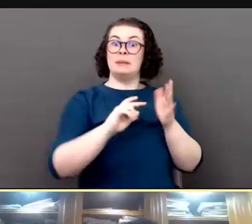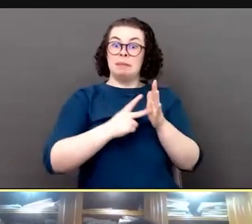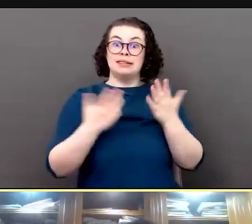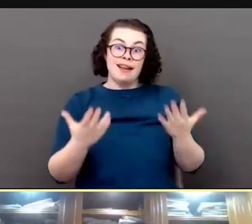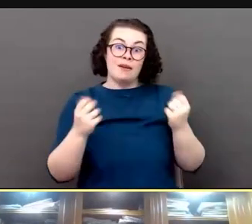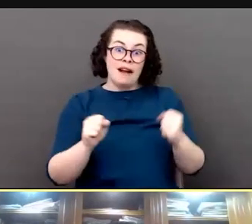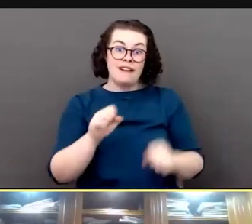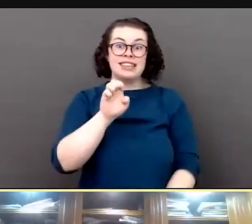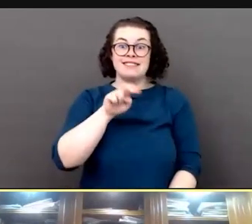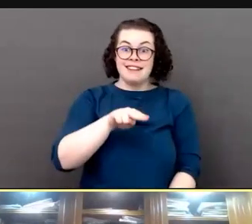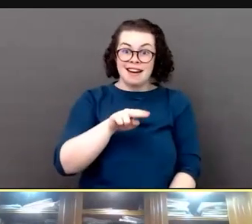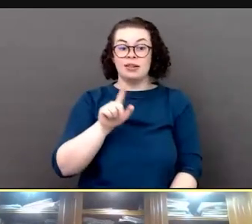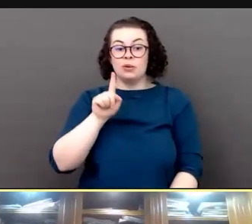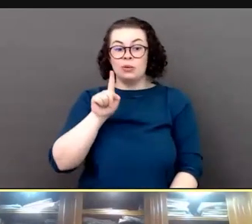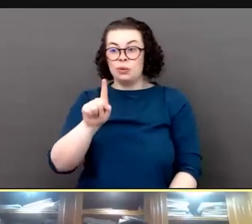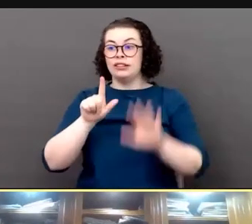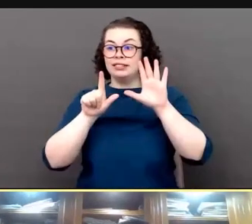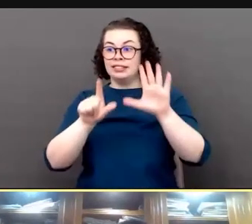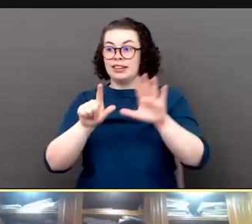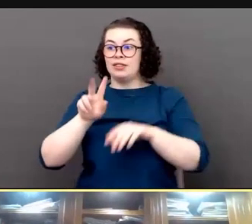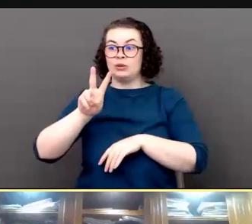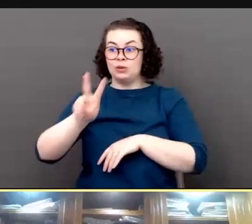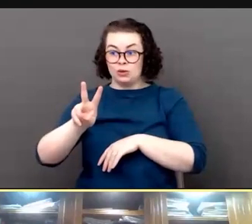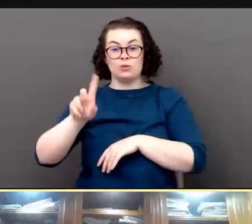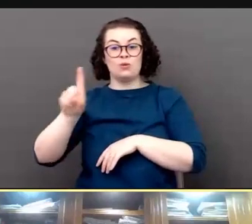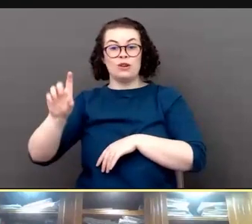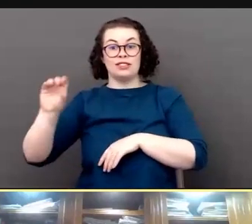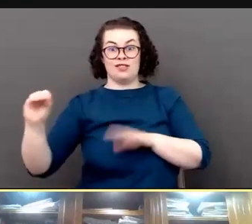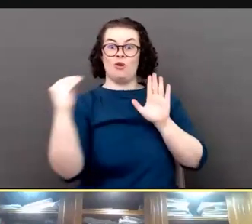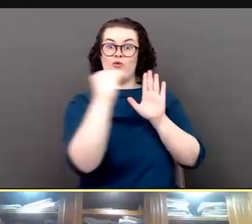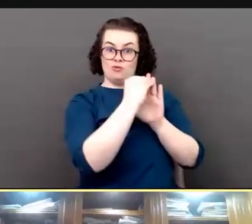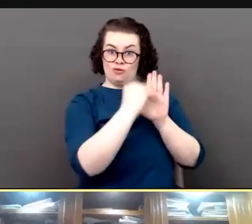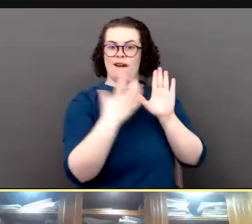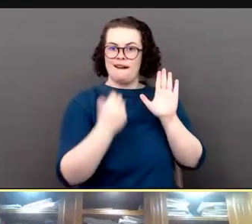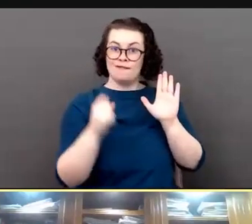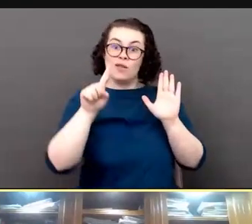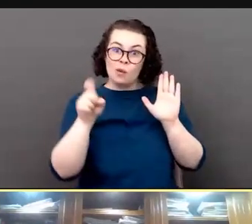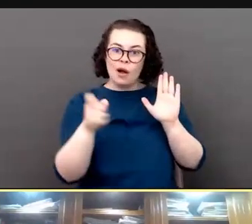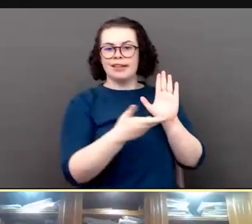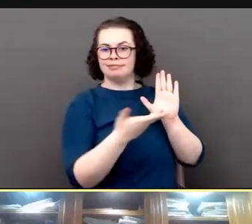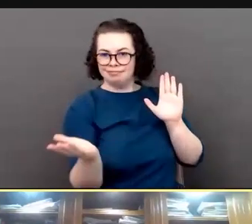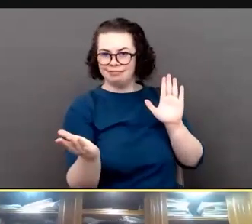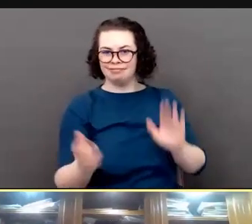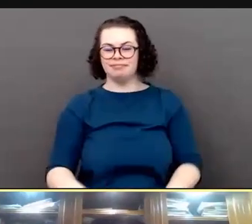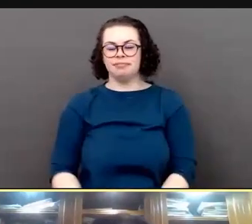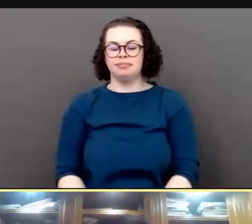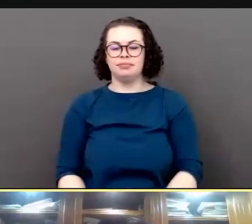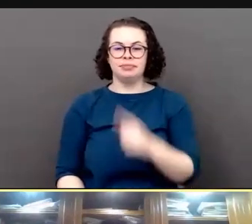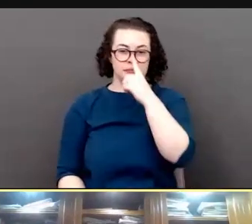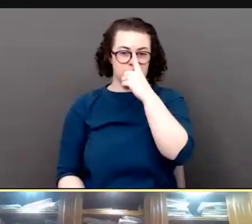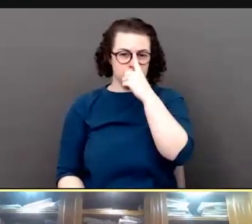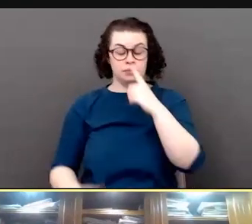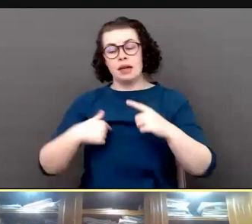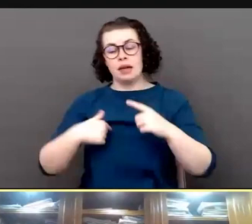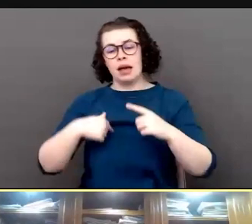17210. I would like to say that I'm going to give you a little overview of this adventure, because